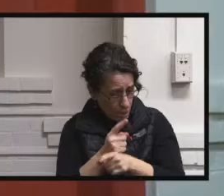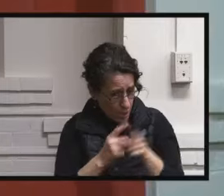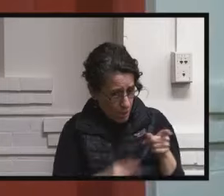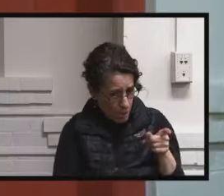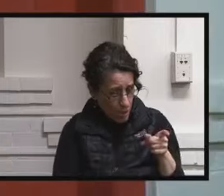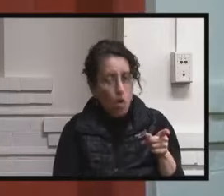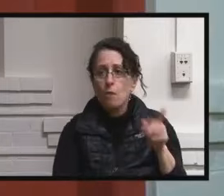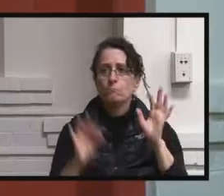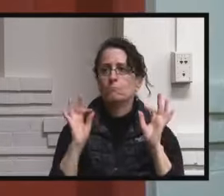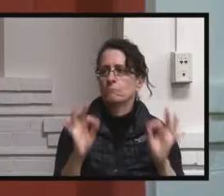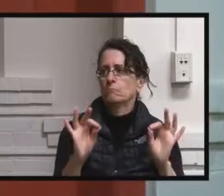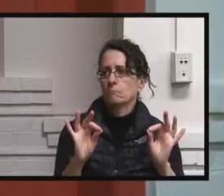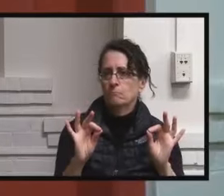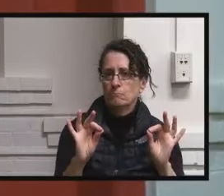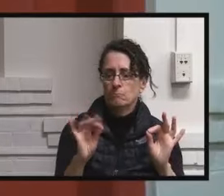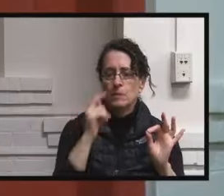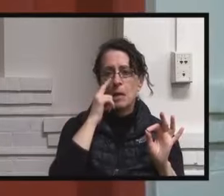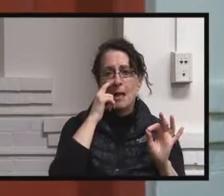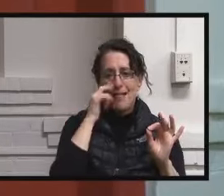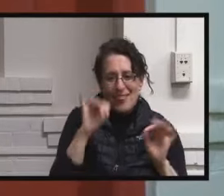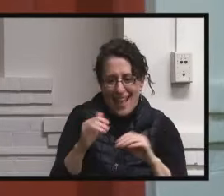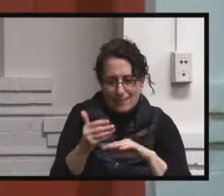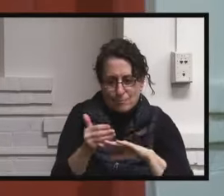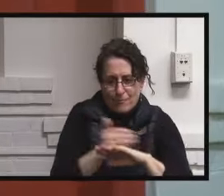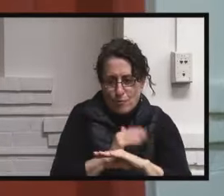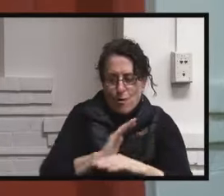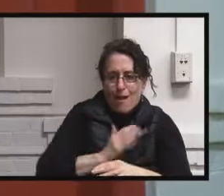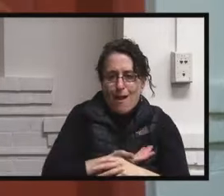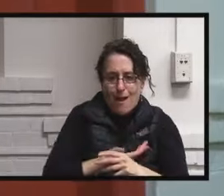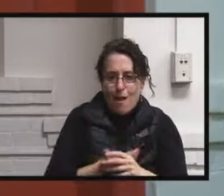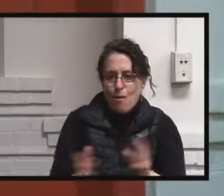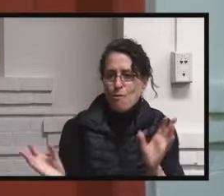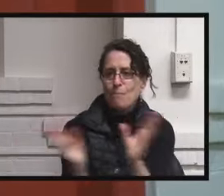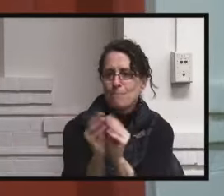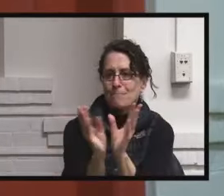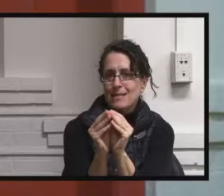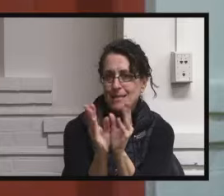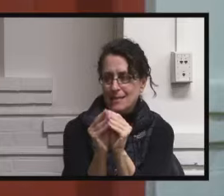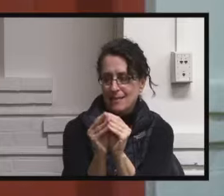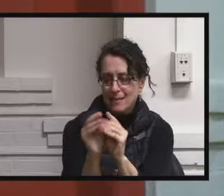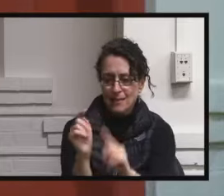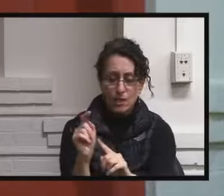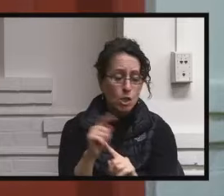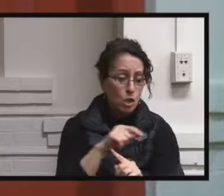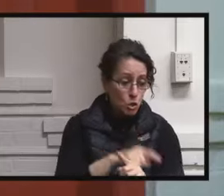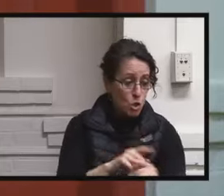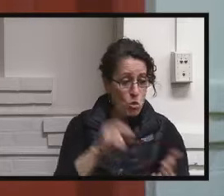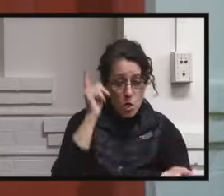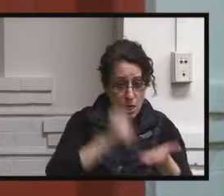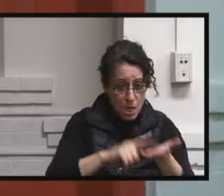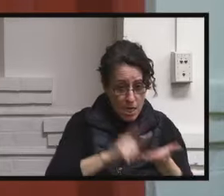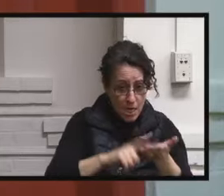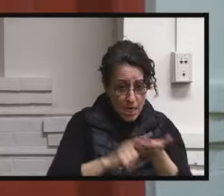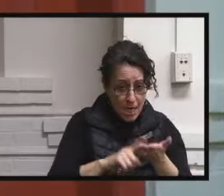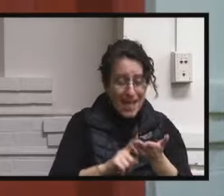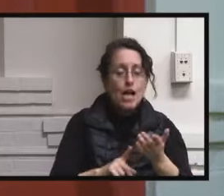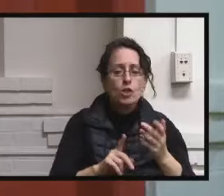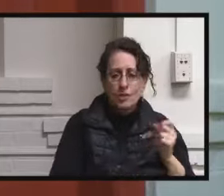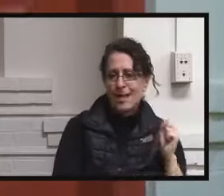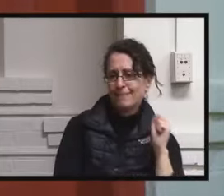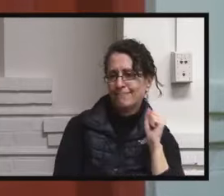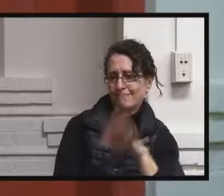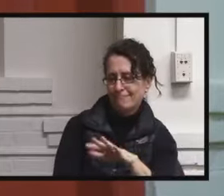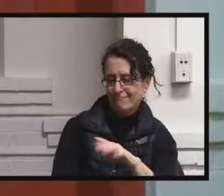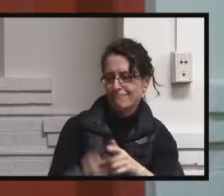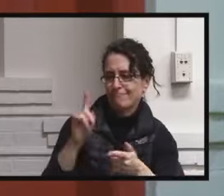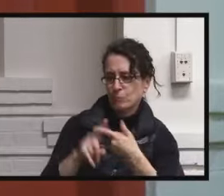very timely, because that would be just before our hearing, and whatever comments that you had would be read into the minutes, or if